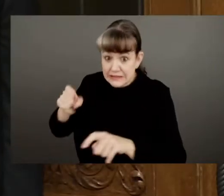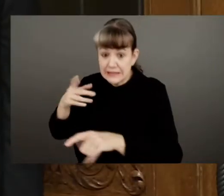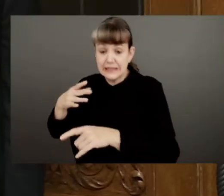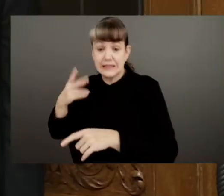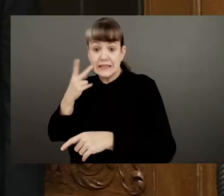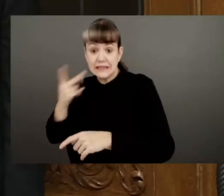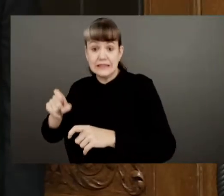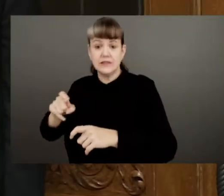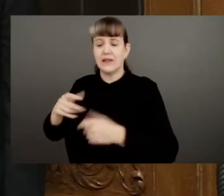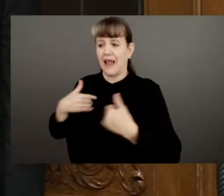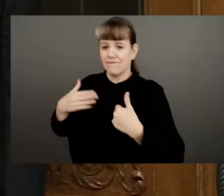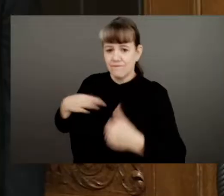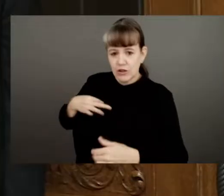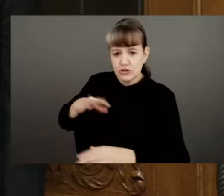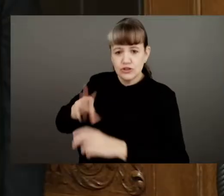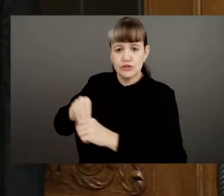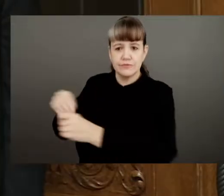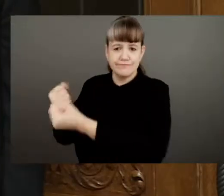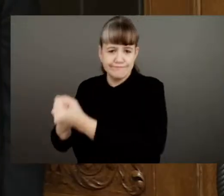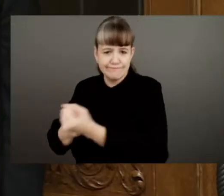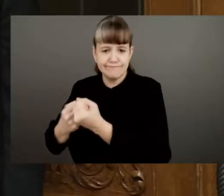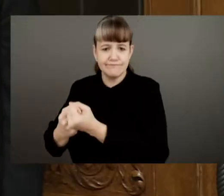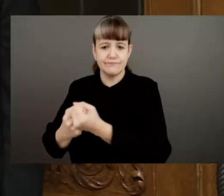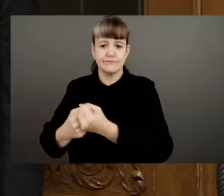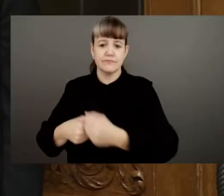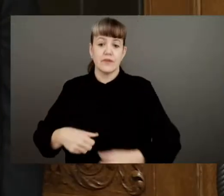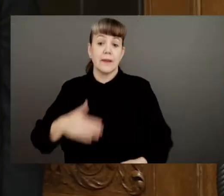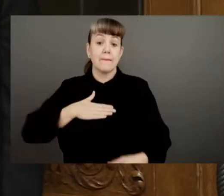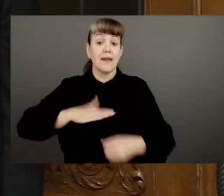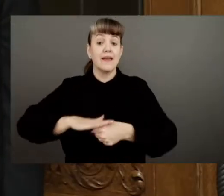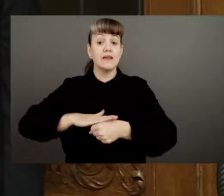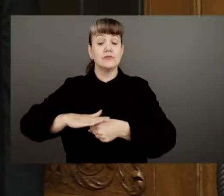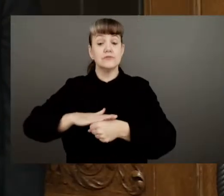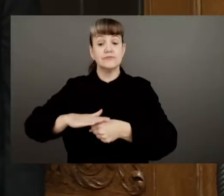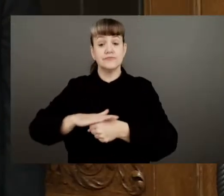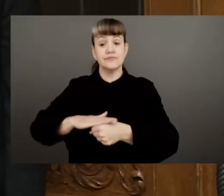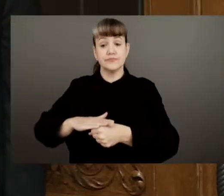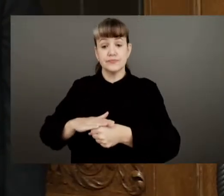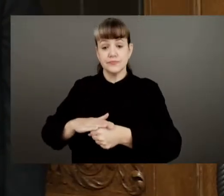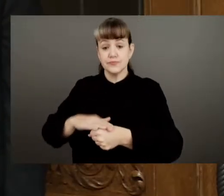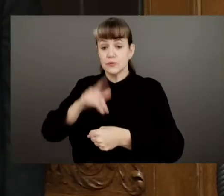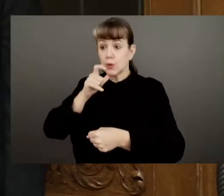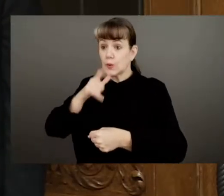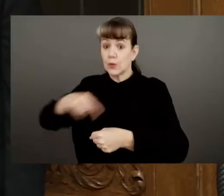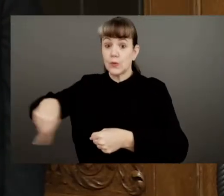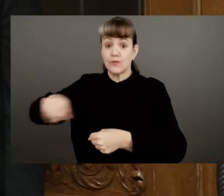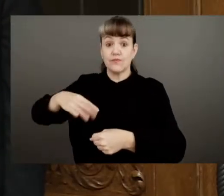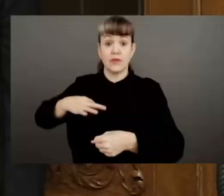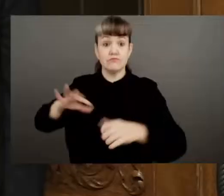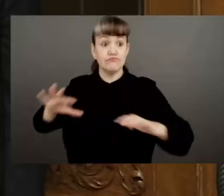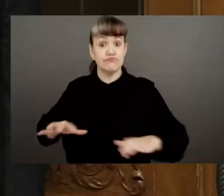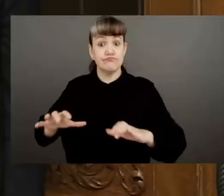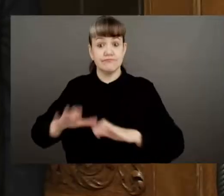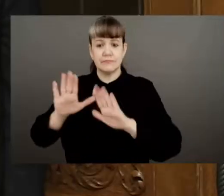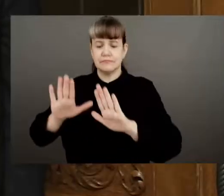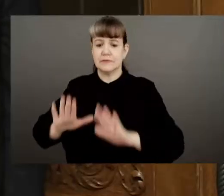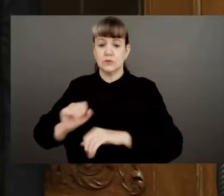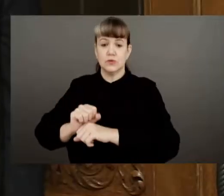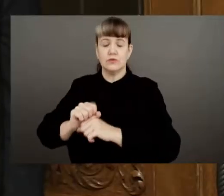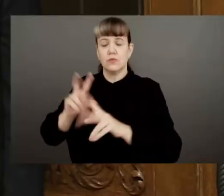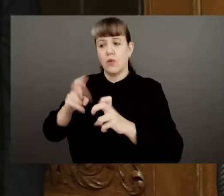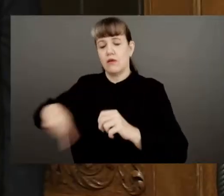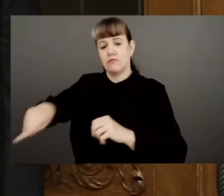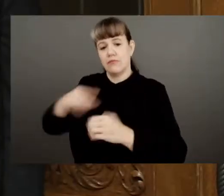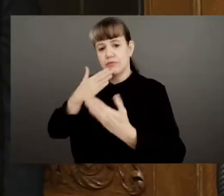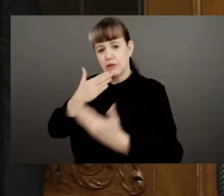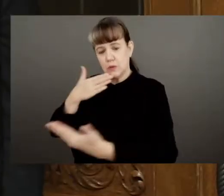working in my constituency who are doing this amazing work. Folks like the team at First